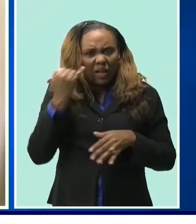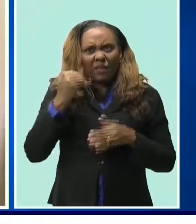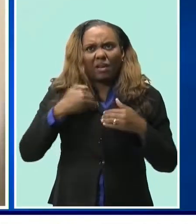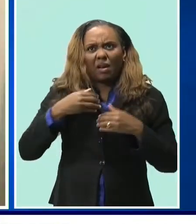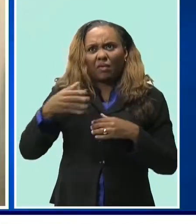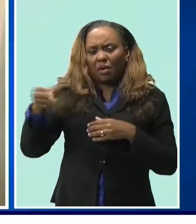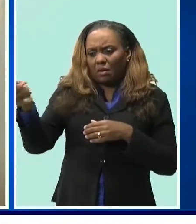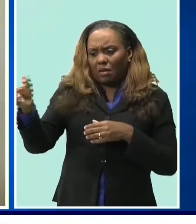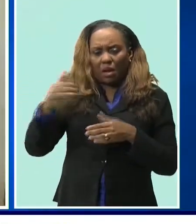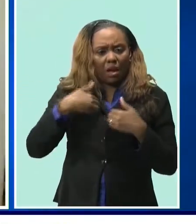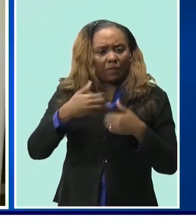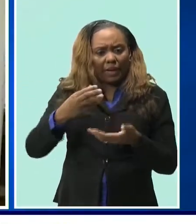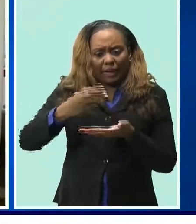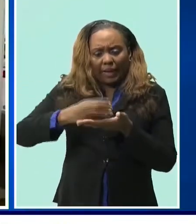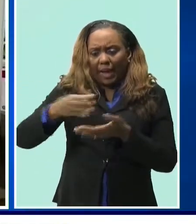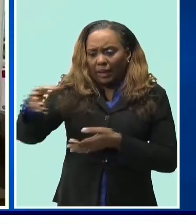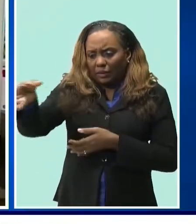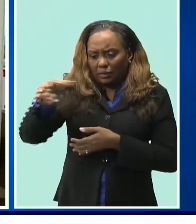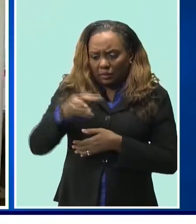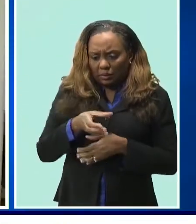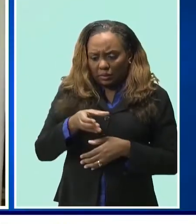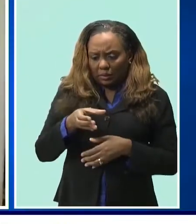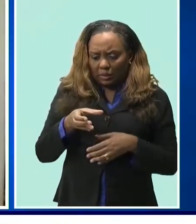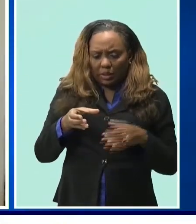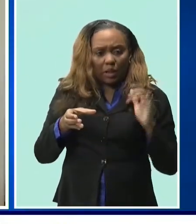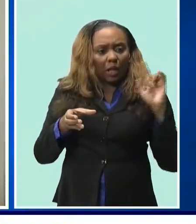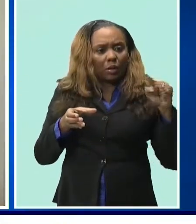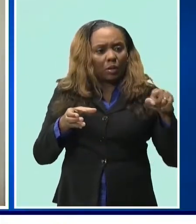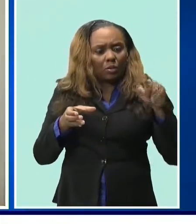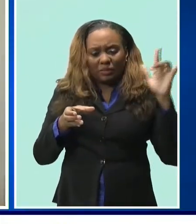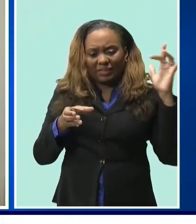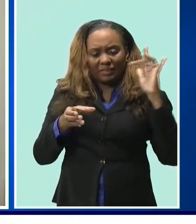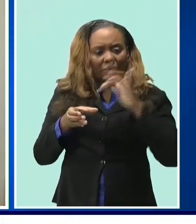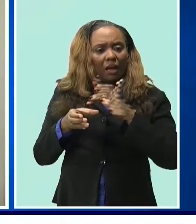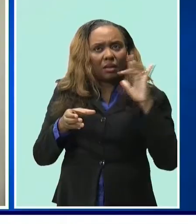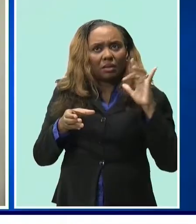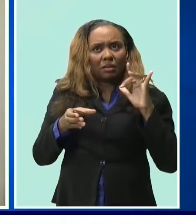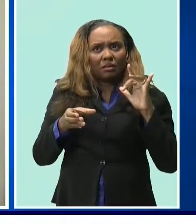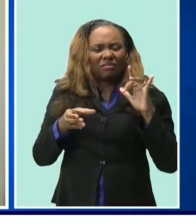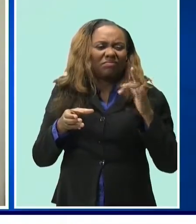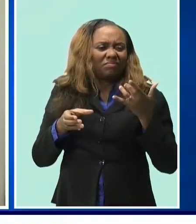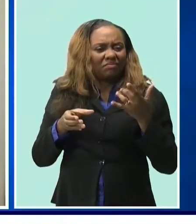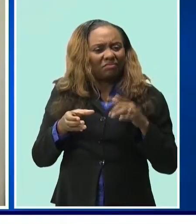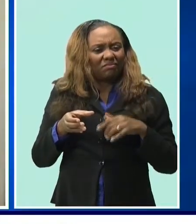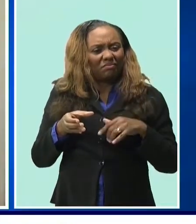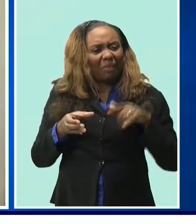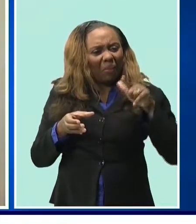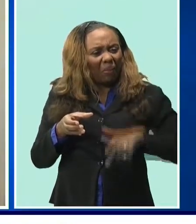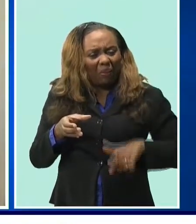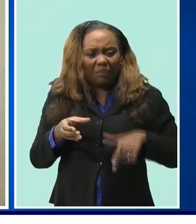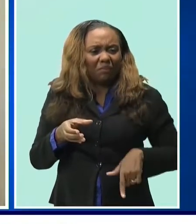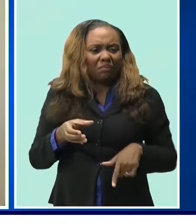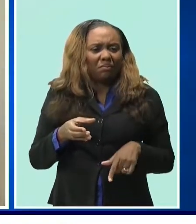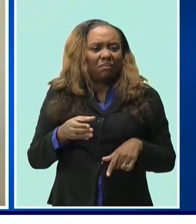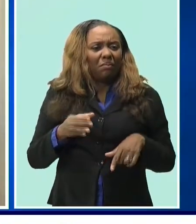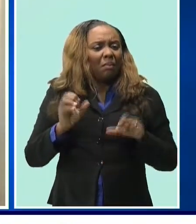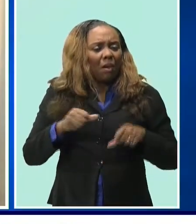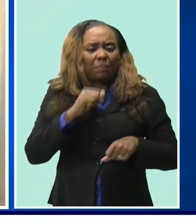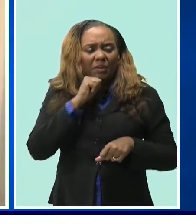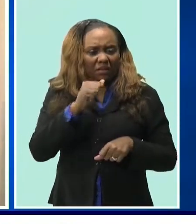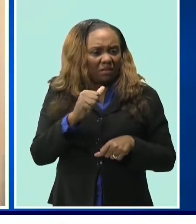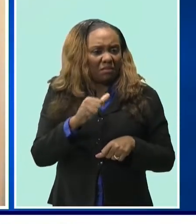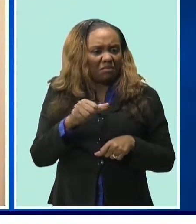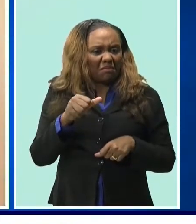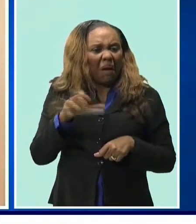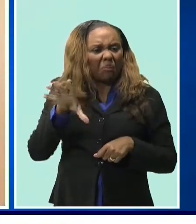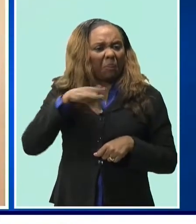been moved, traveled, and exposed to different conditions and temperature is also low. But since the virus can stay on surfaces for quite